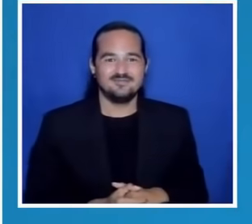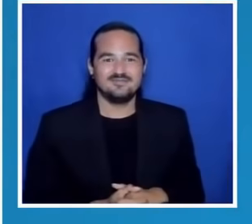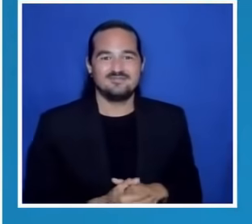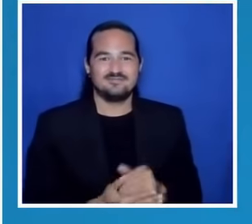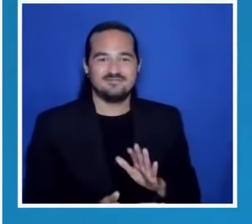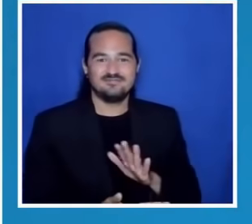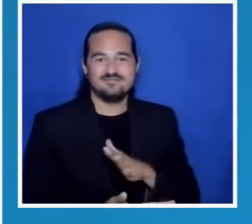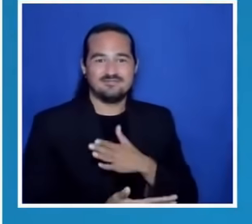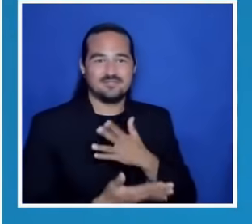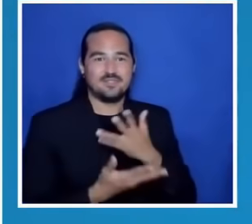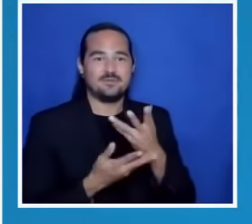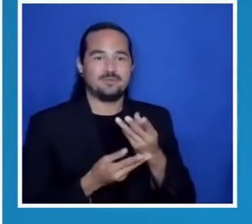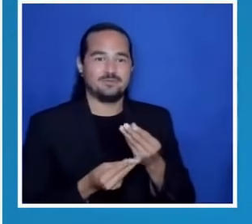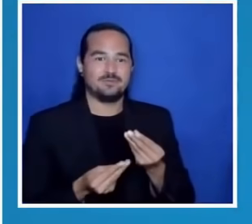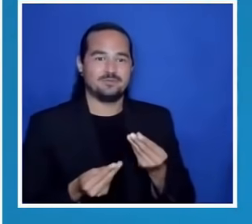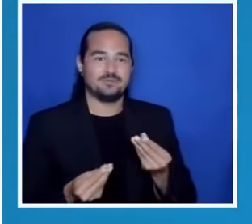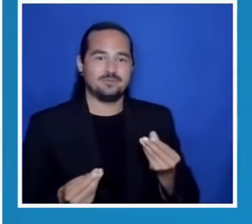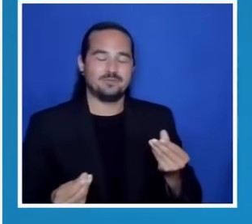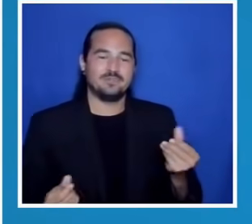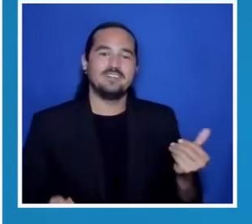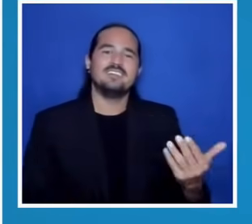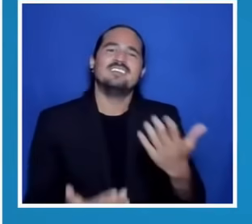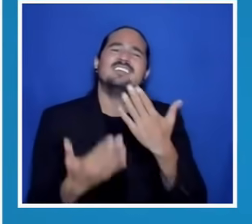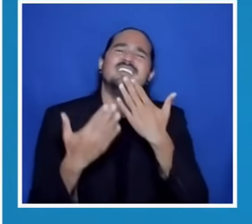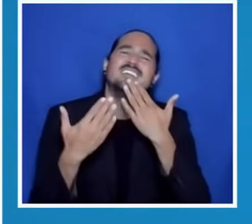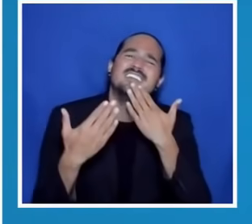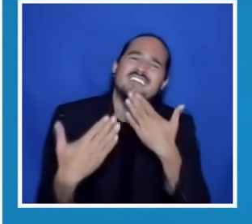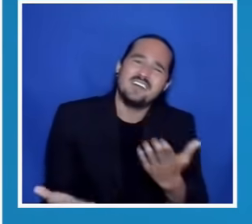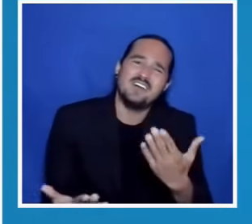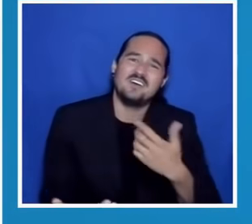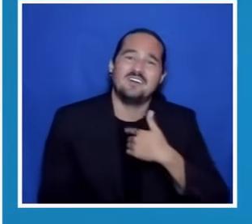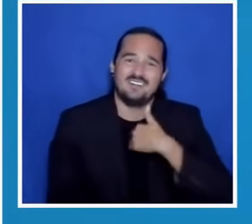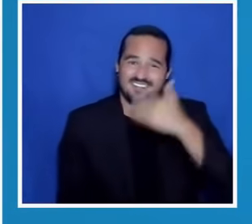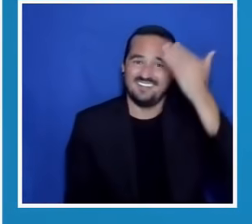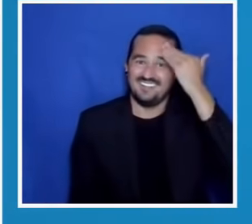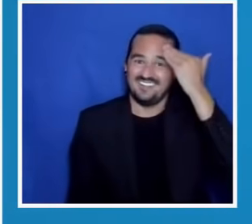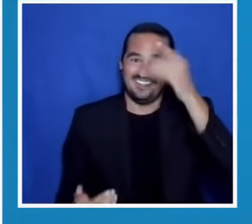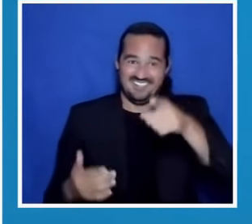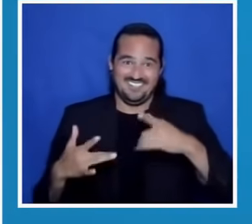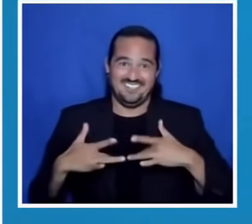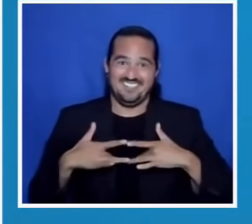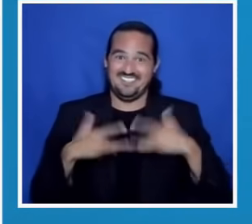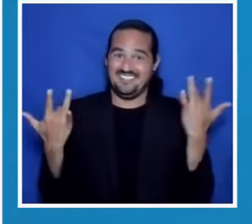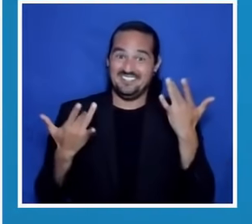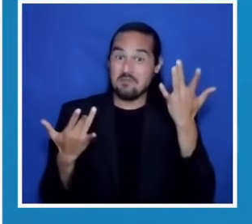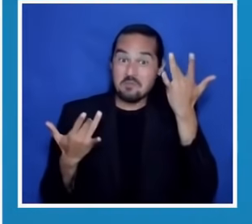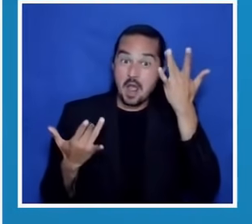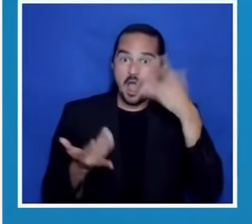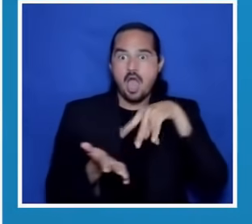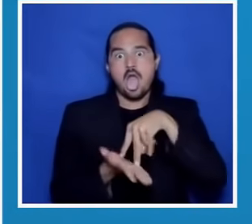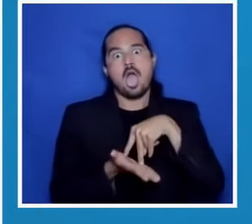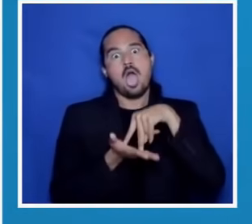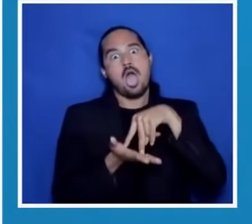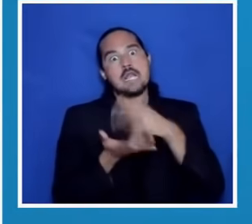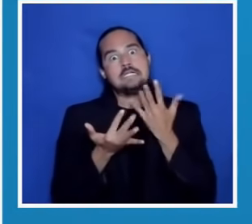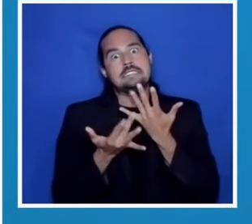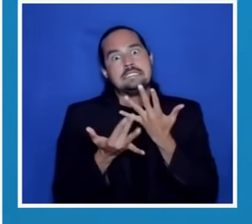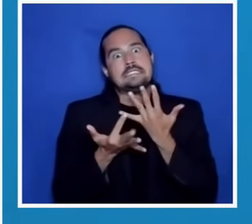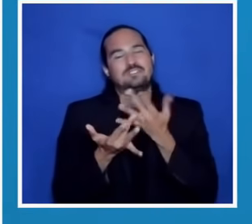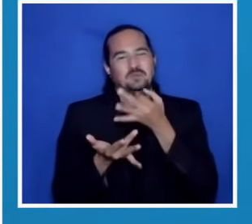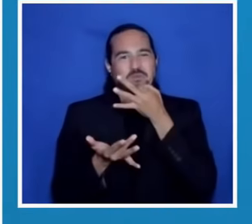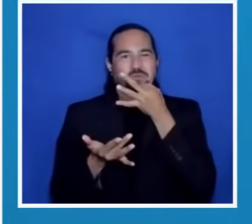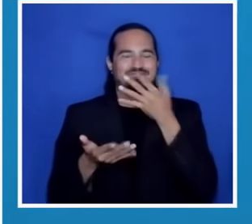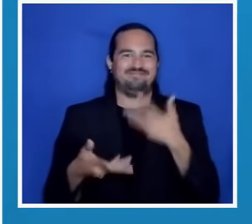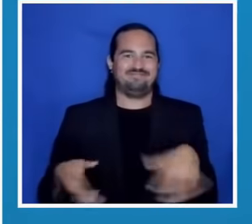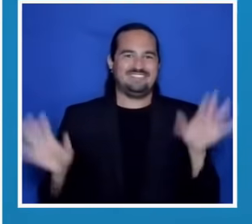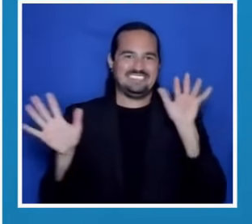everybody. You're all just happy because you know we're almost near the end of the program. I know my audience. It